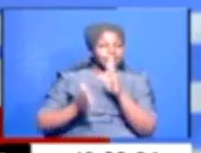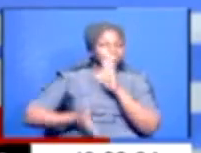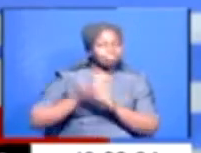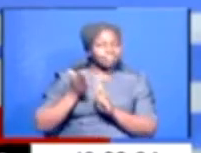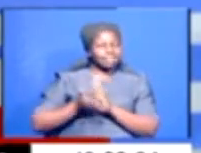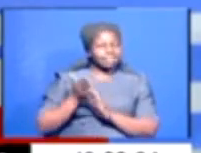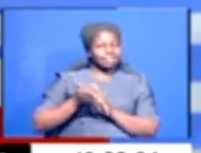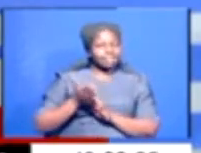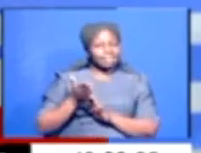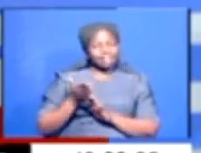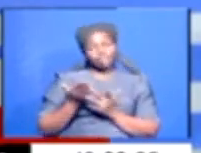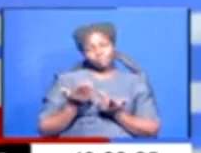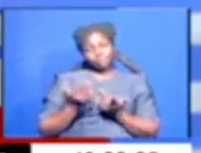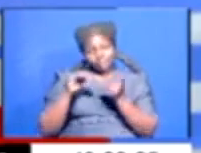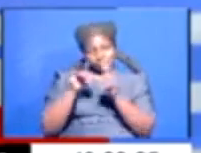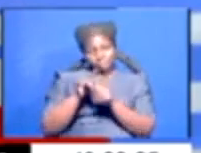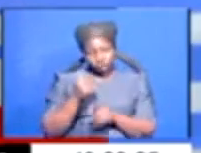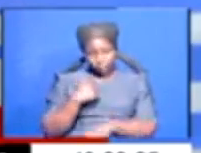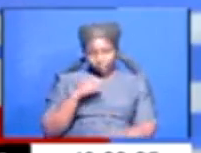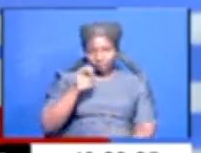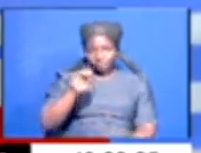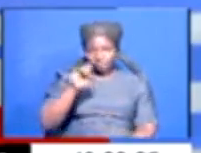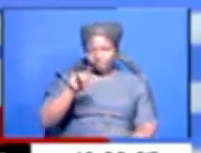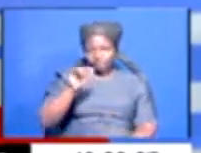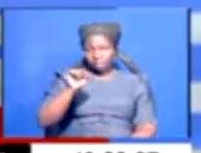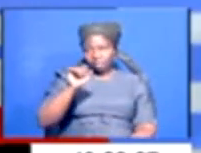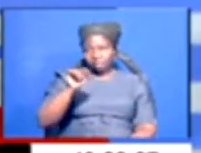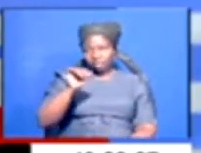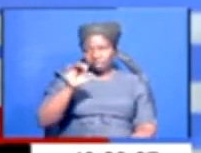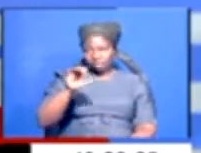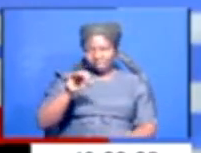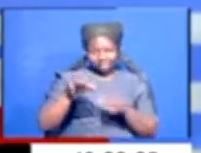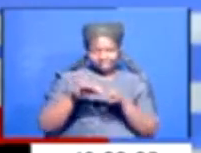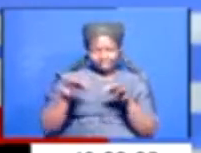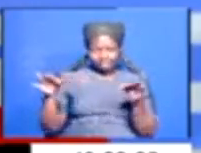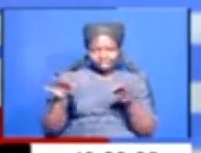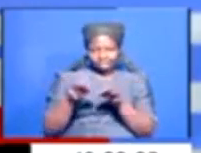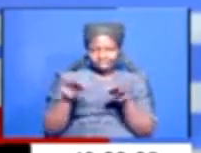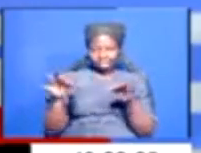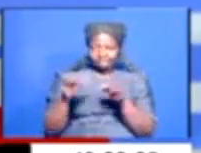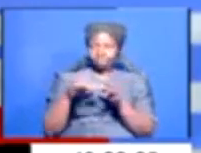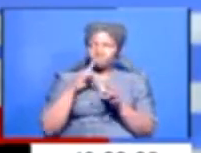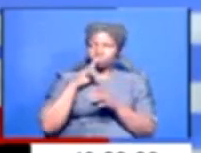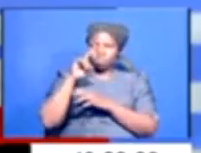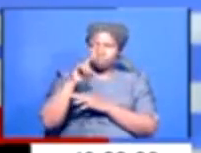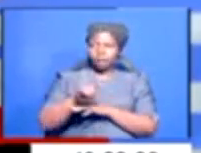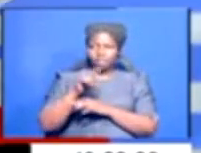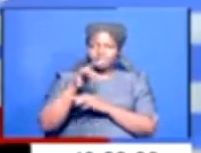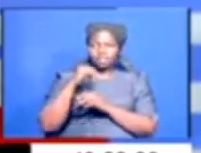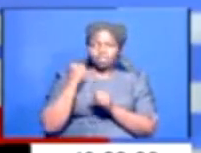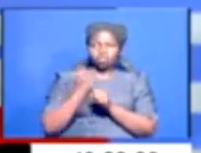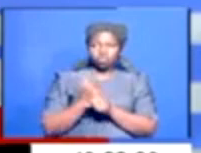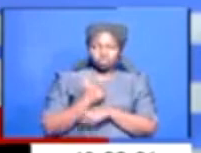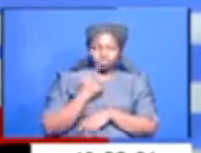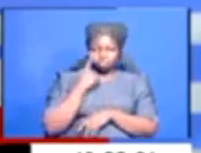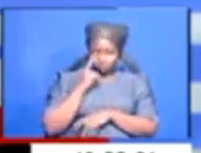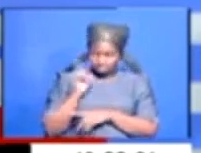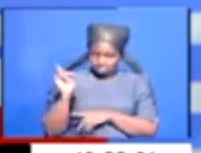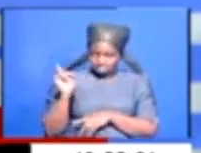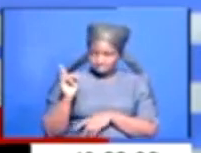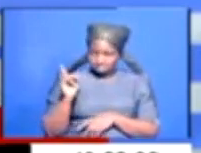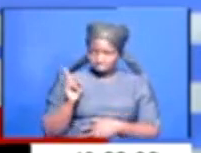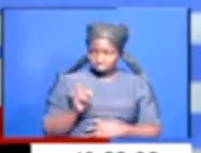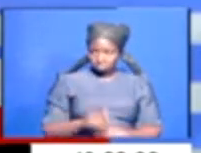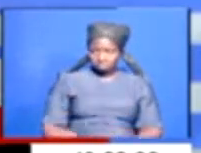we have the elastic band. So you have to do many reps, like you do like this. You tie